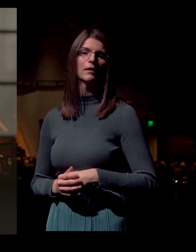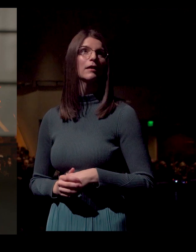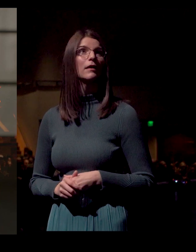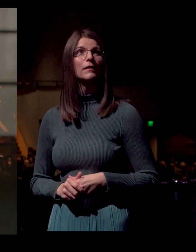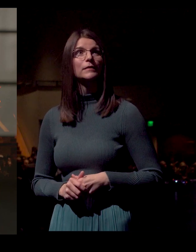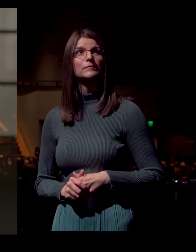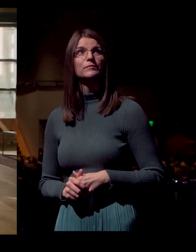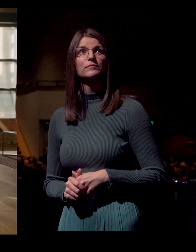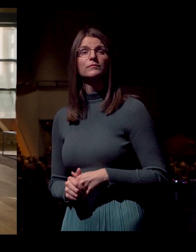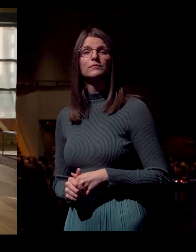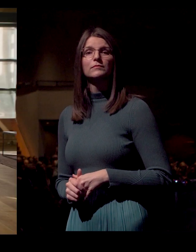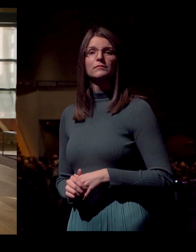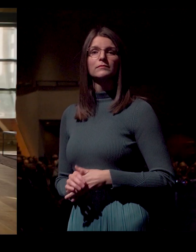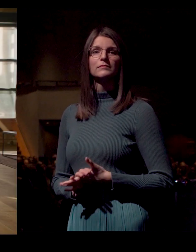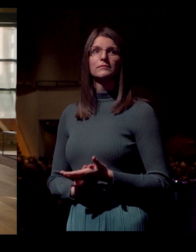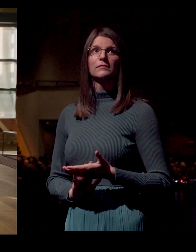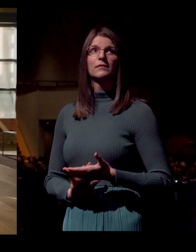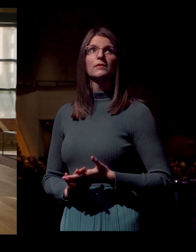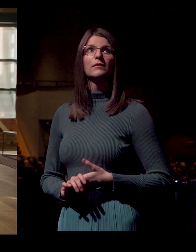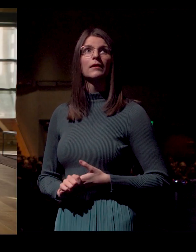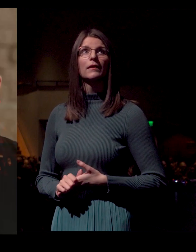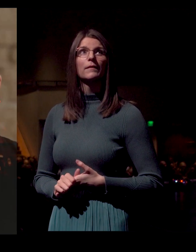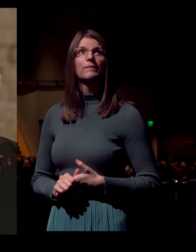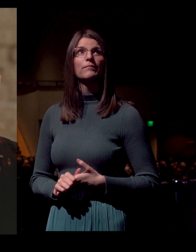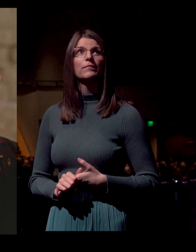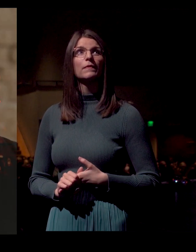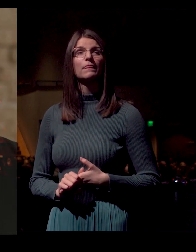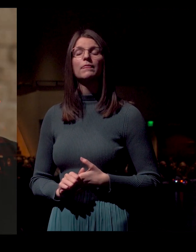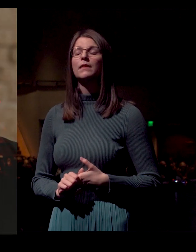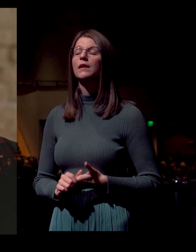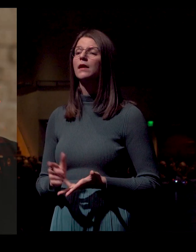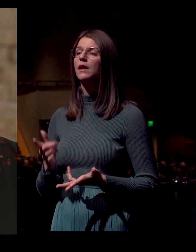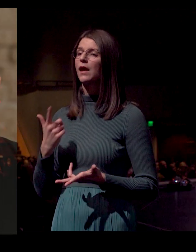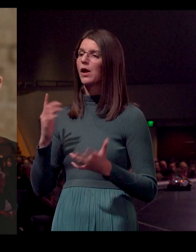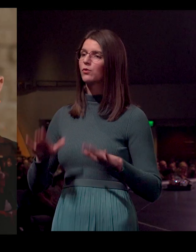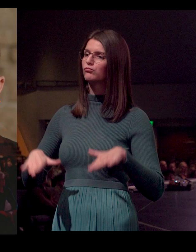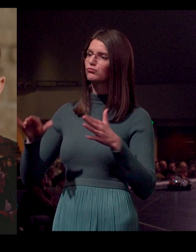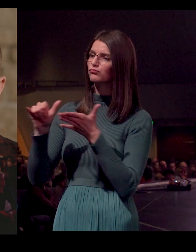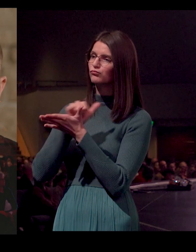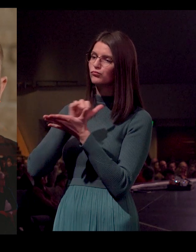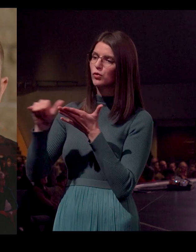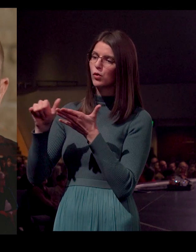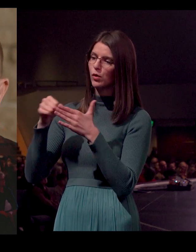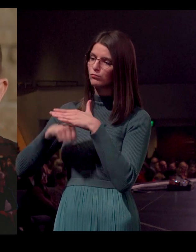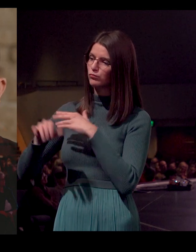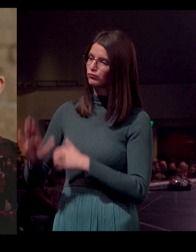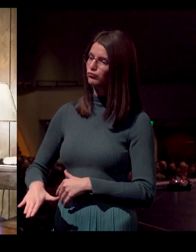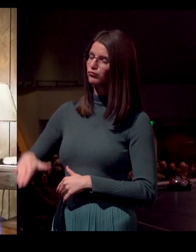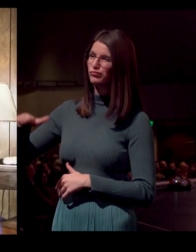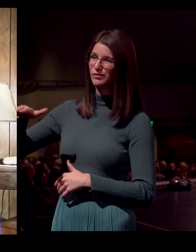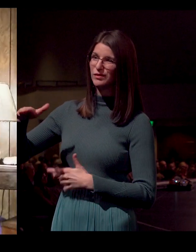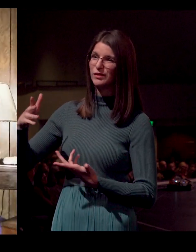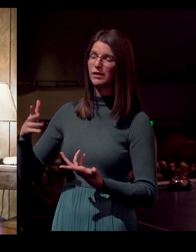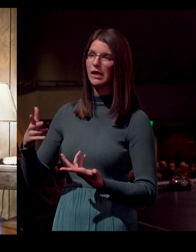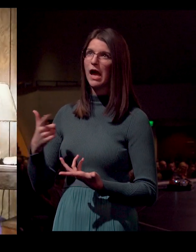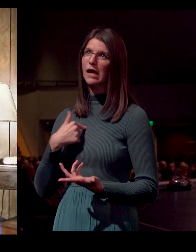I grew up in New York, was born and raised there as a Christian, but someone that didn't attend church regularly.